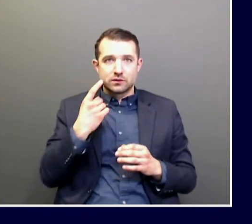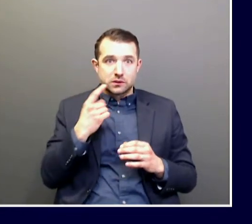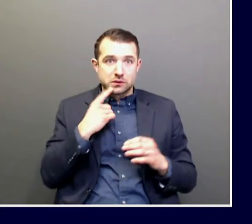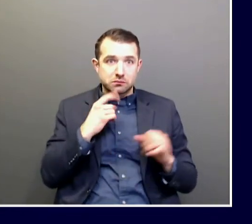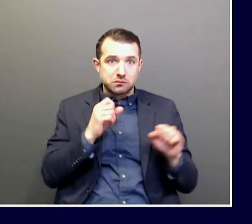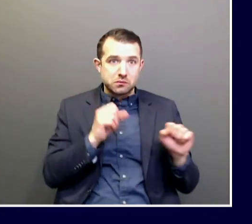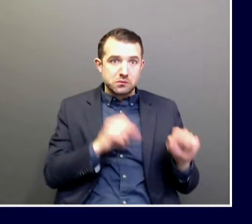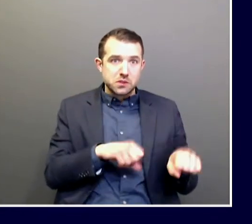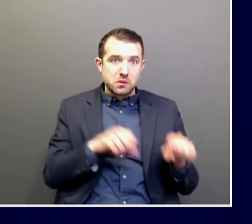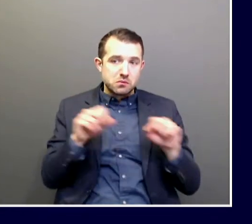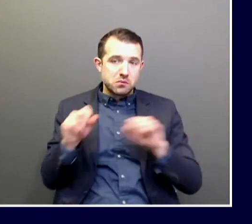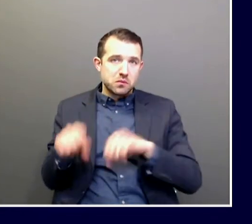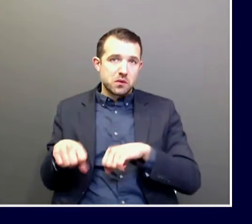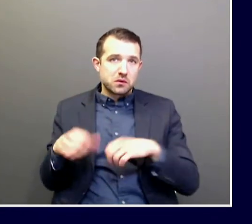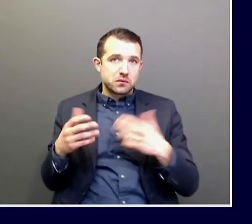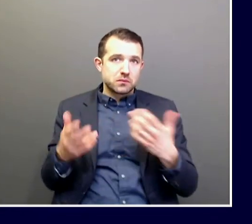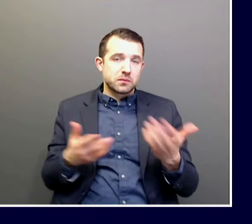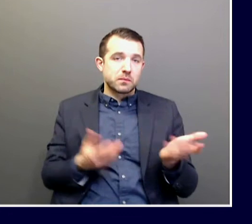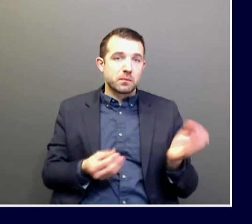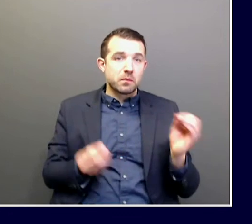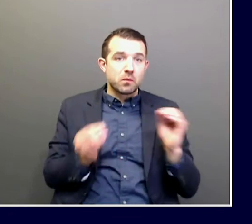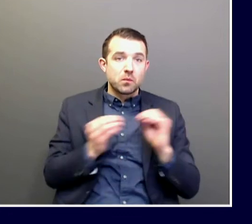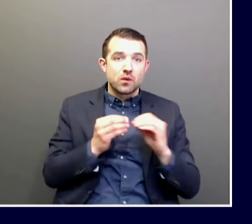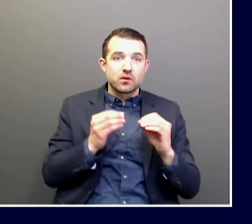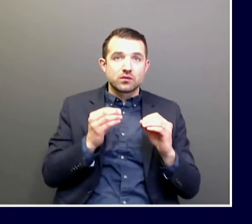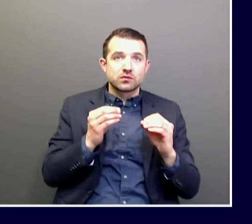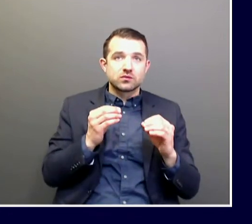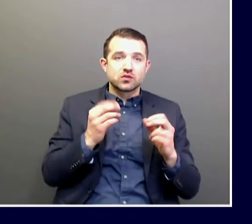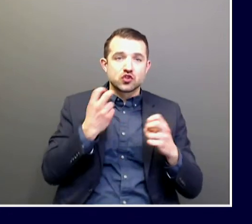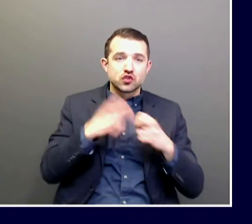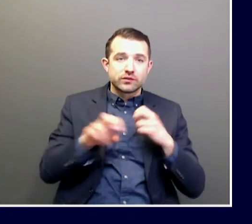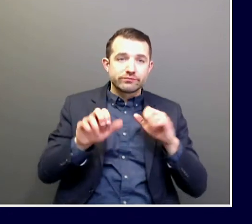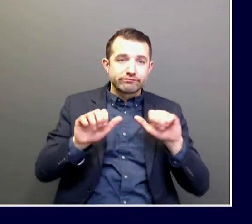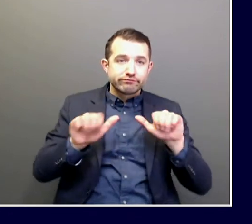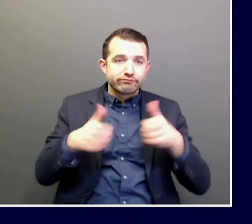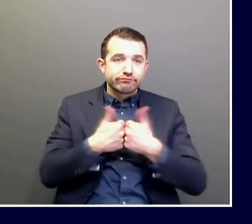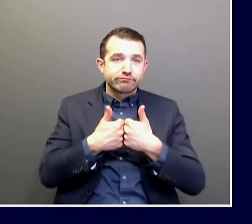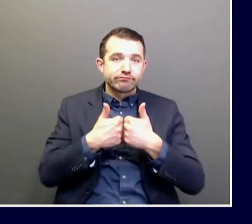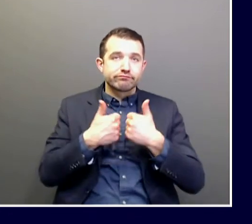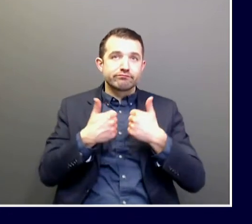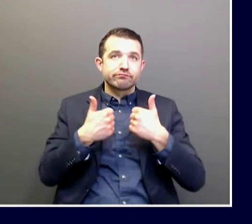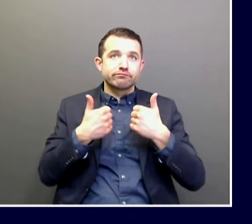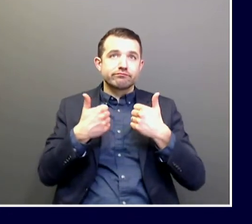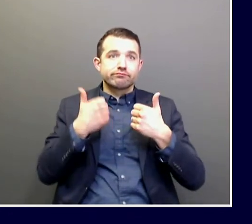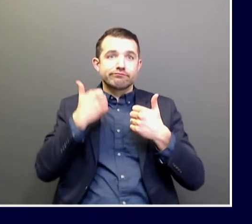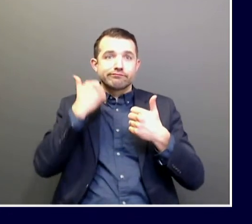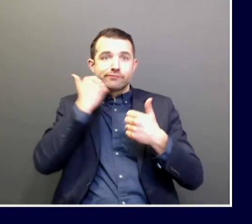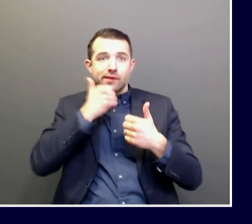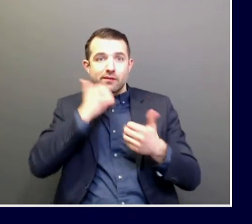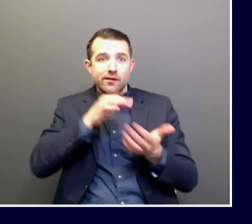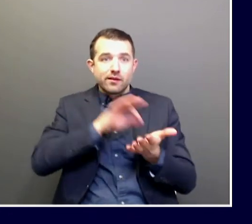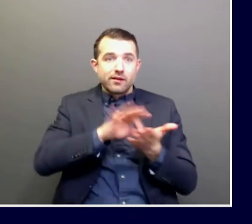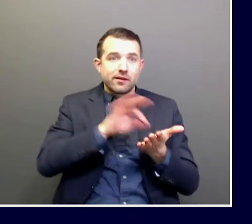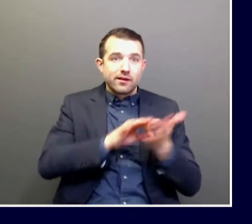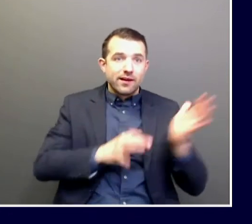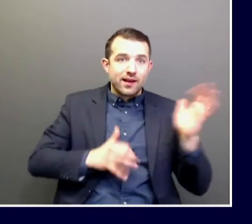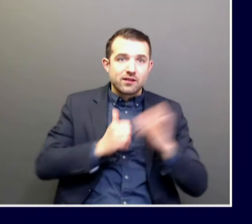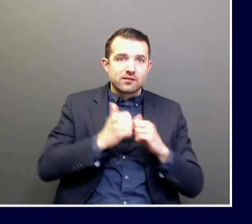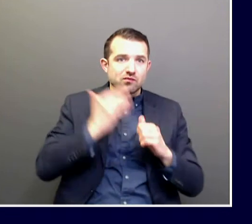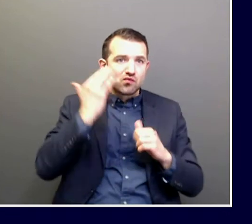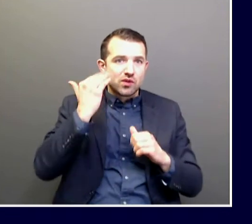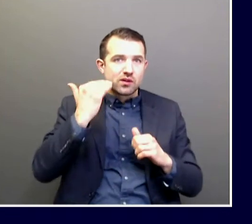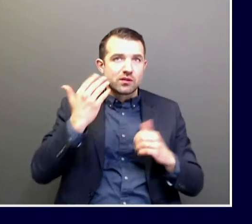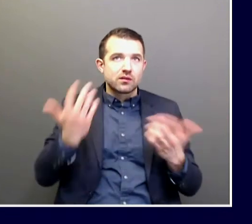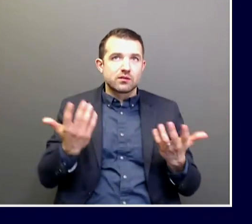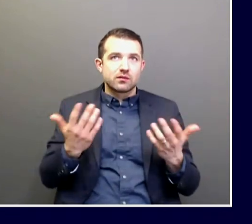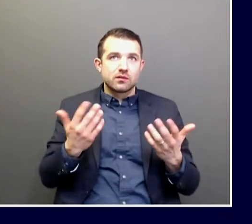more difficult to manage the case counts with new testing locations opening up and also with starting these wastewater samples? Because it seems like you might be getting more